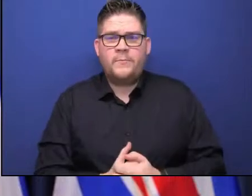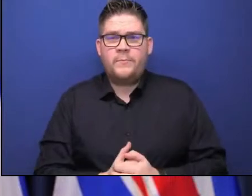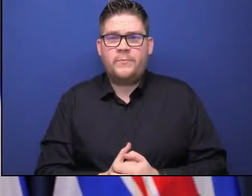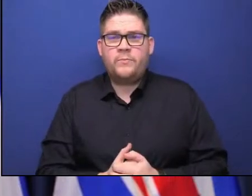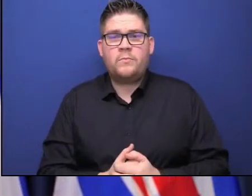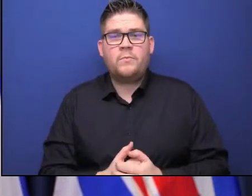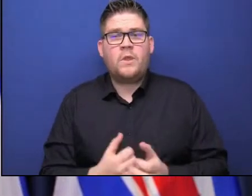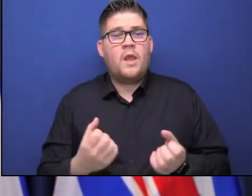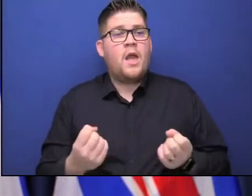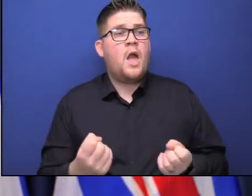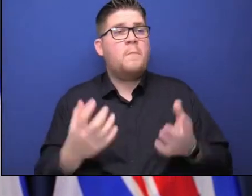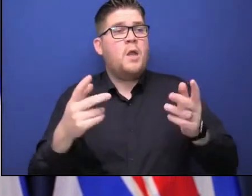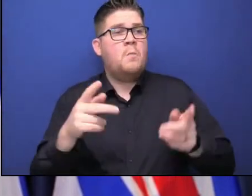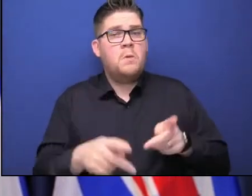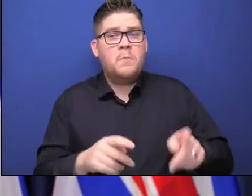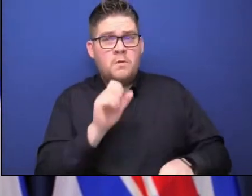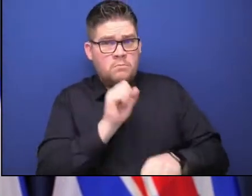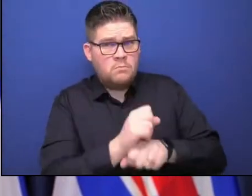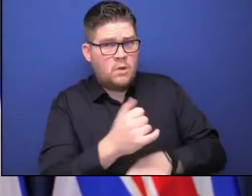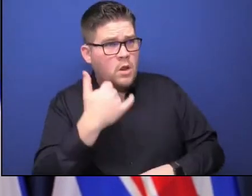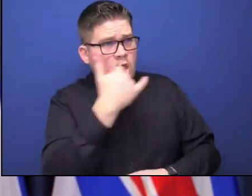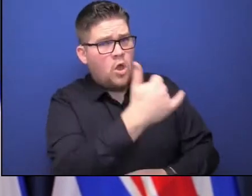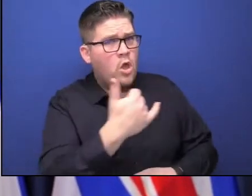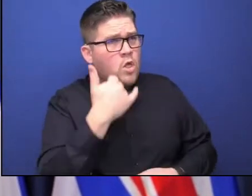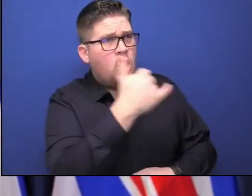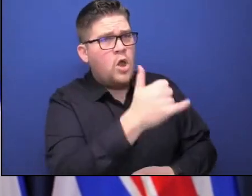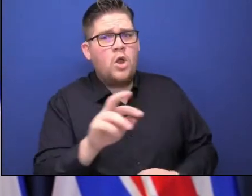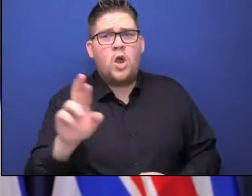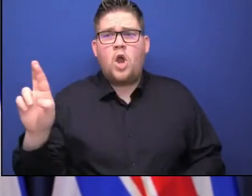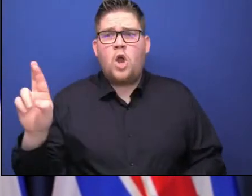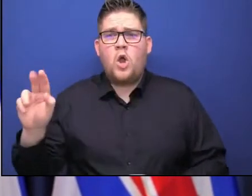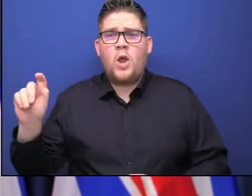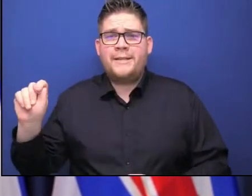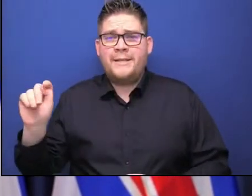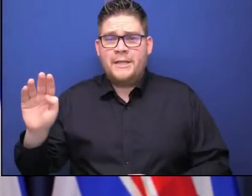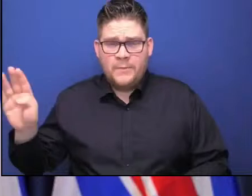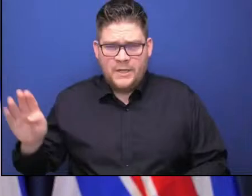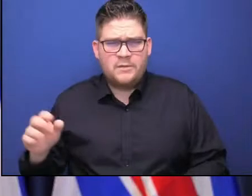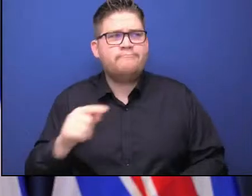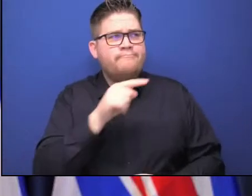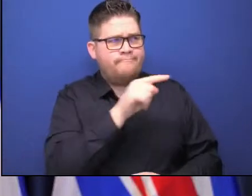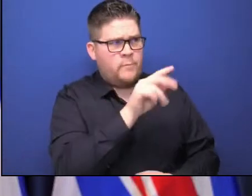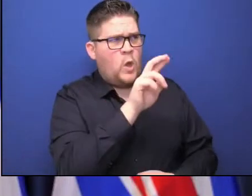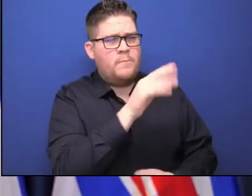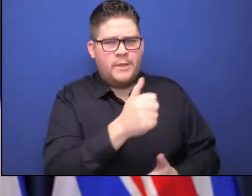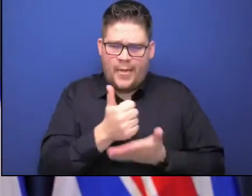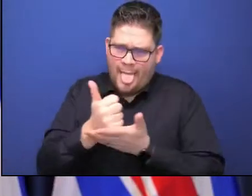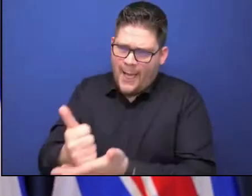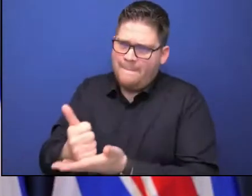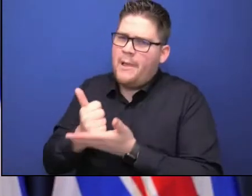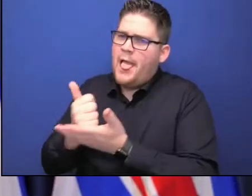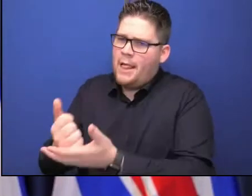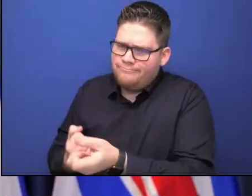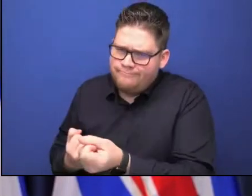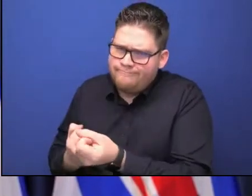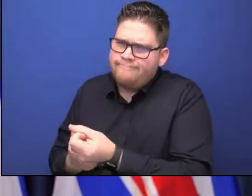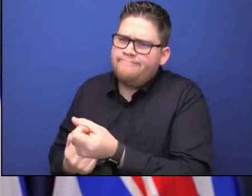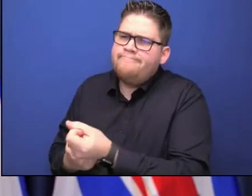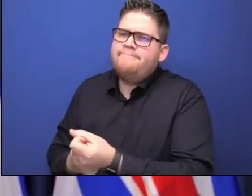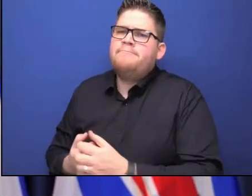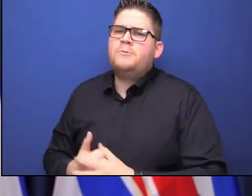gotten the help that they needed there. The compliance and enforcement team has also been able to step in many cases to stop